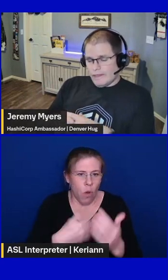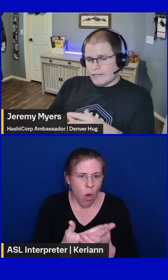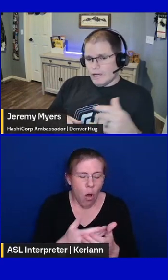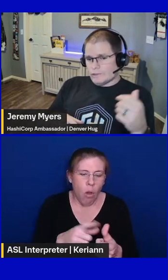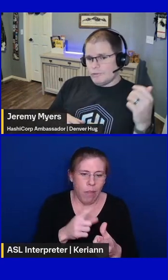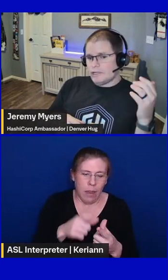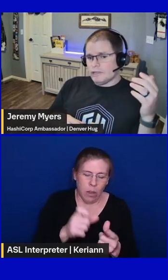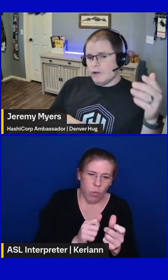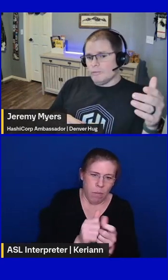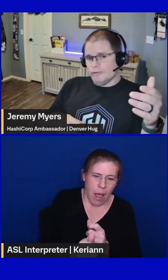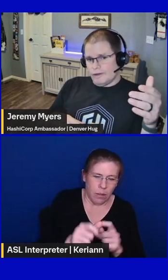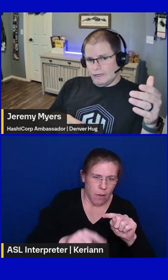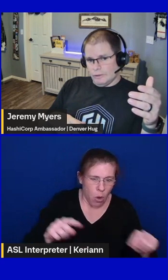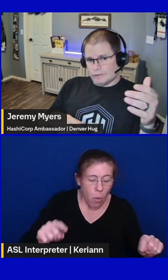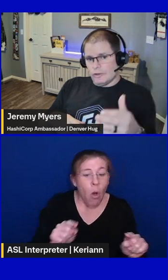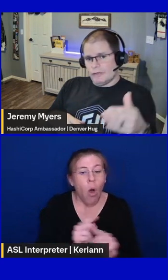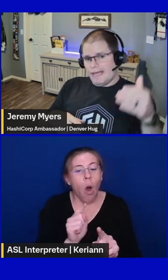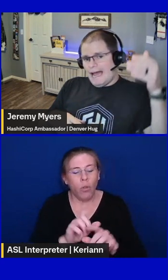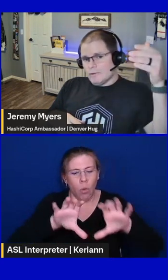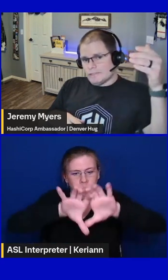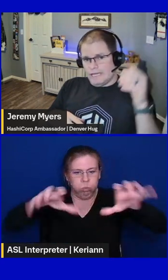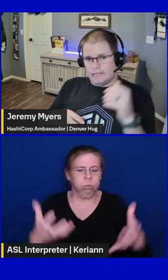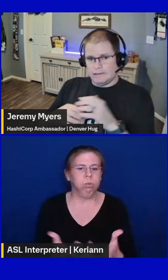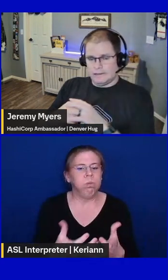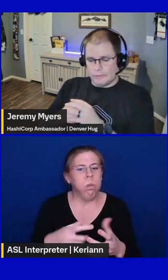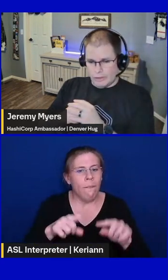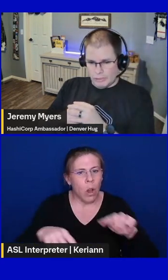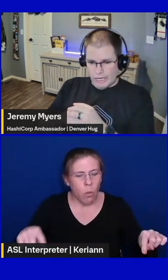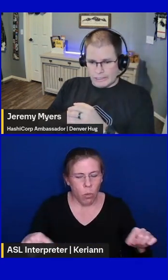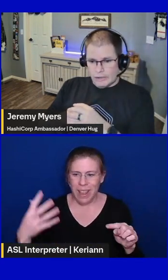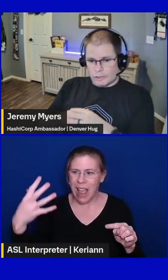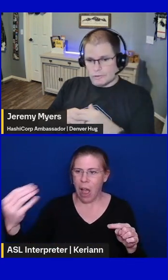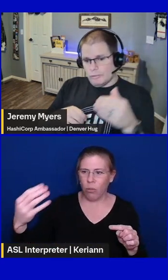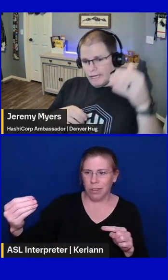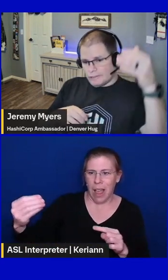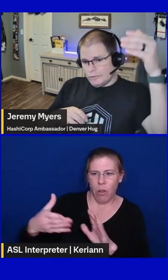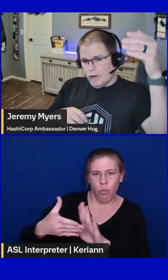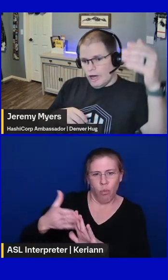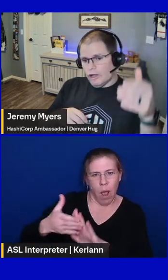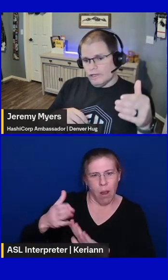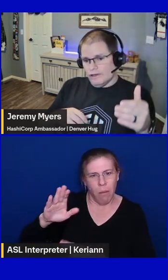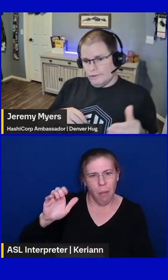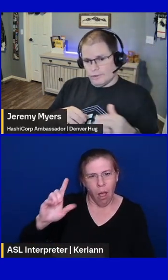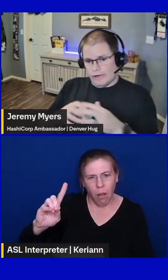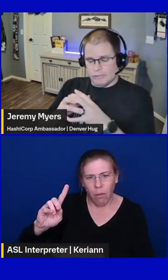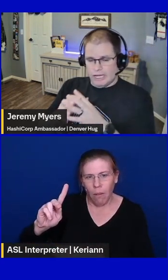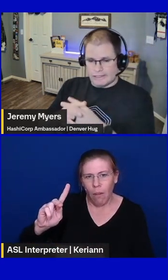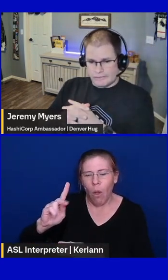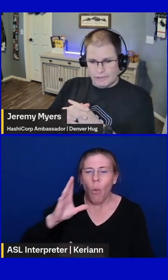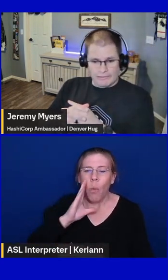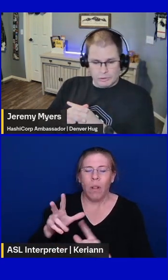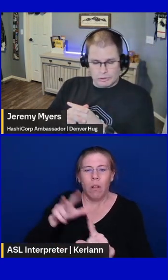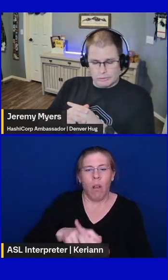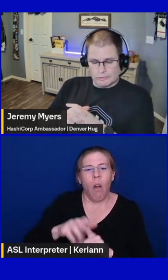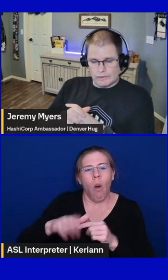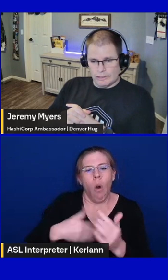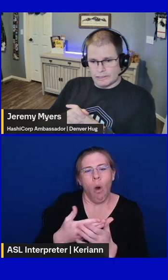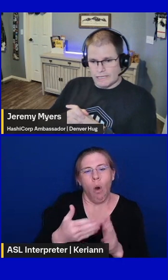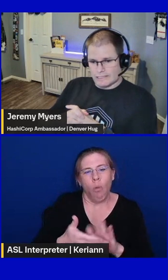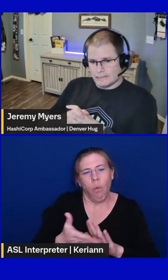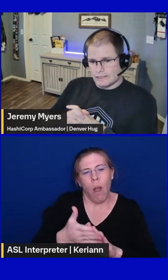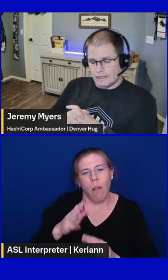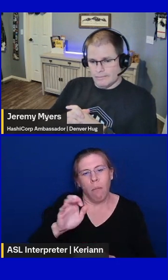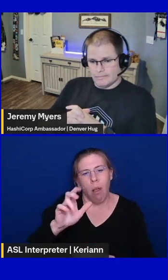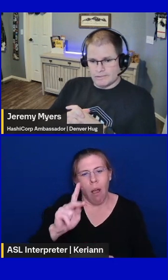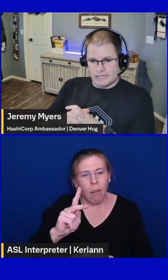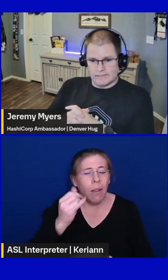variables. They can also be global variables, so they'll be outside the run block, which will apply to all of your run blocks if you have multiples within your